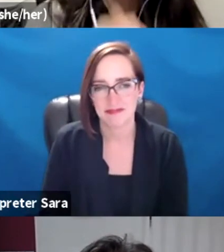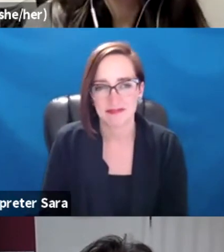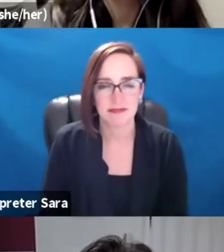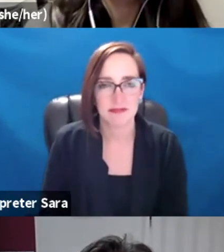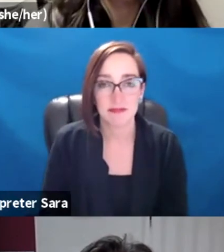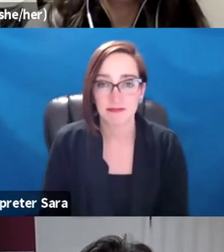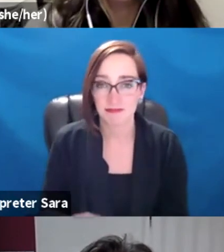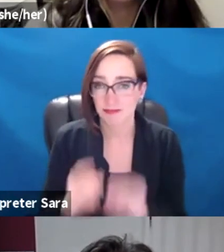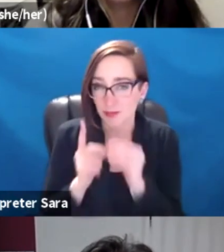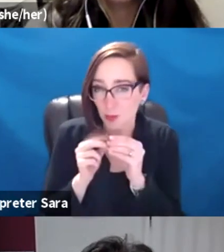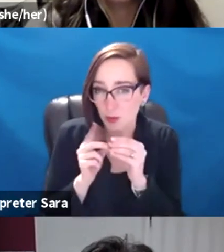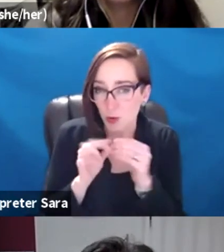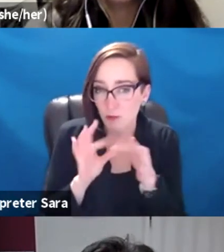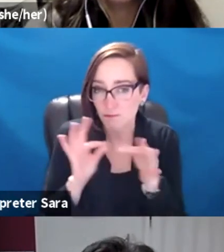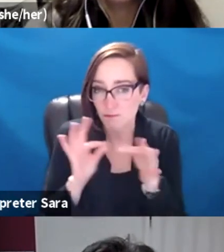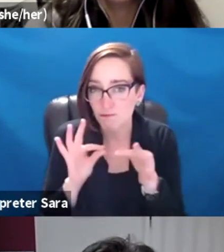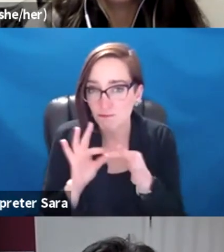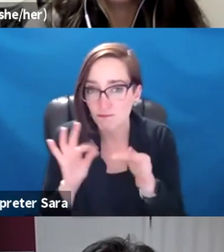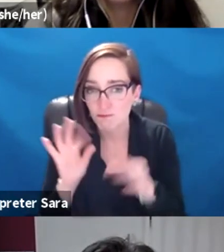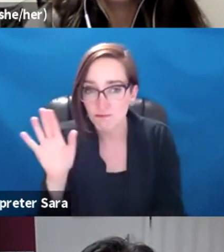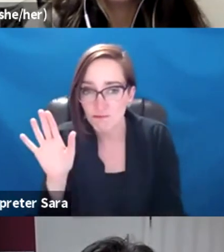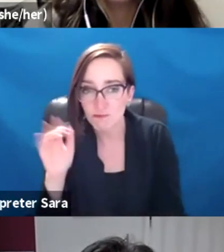Does anyone else care to share?